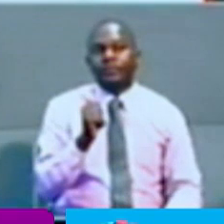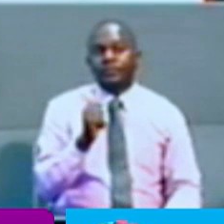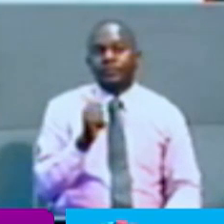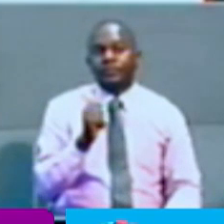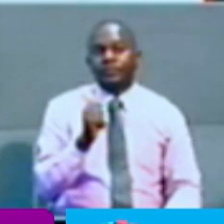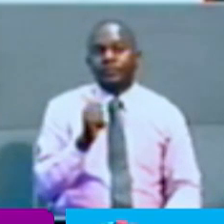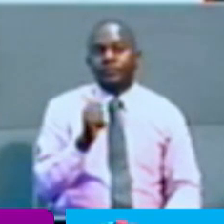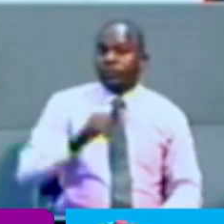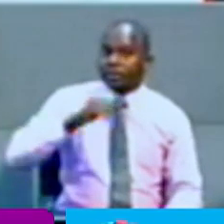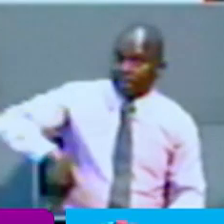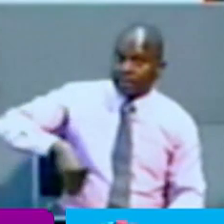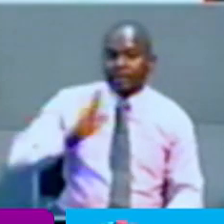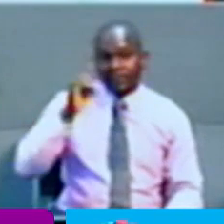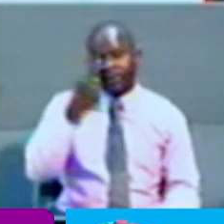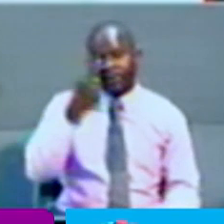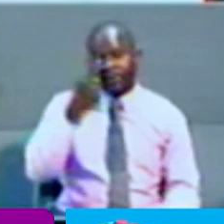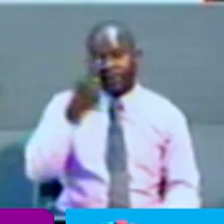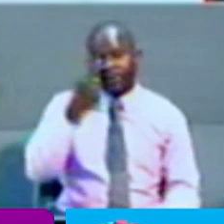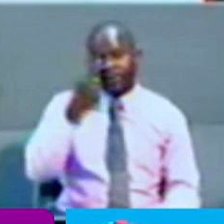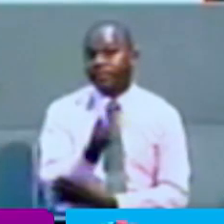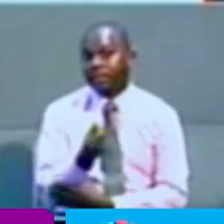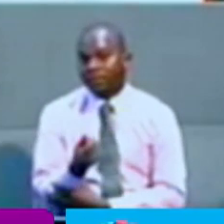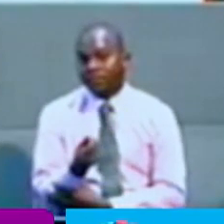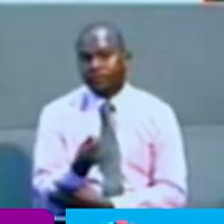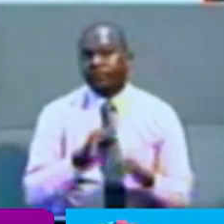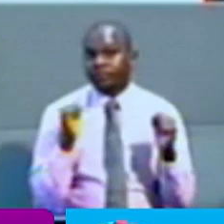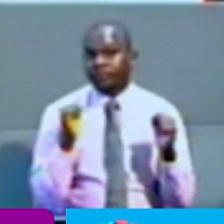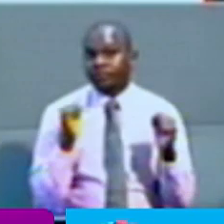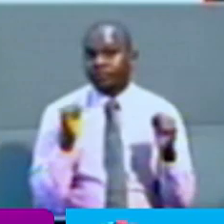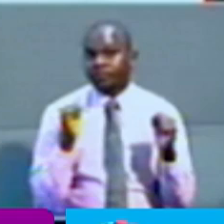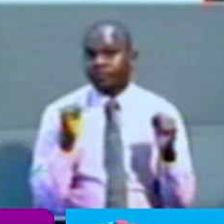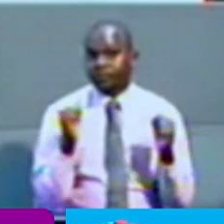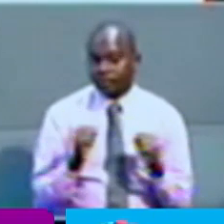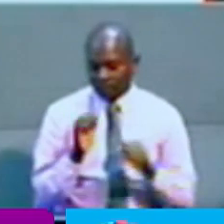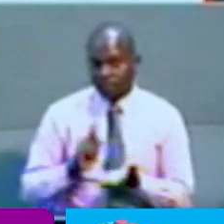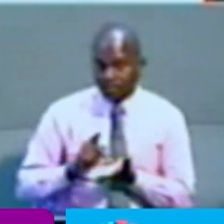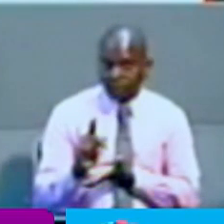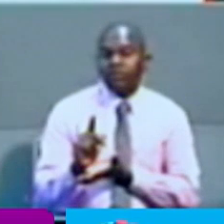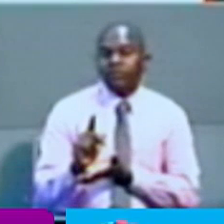would delay us if we go to government money. The patients will pay